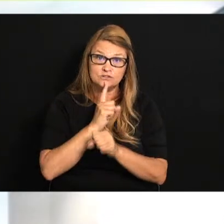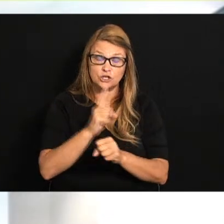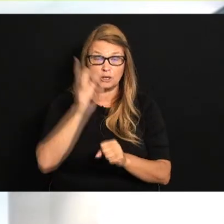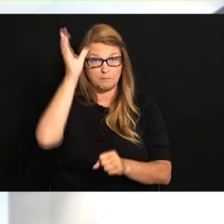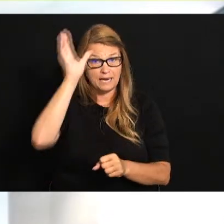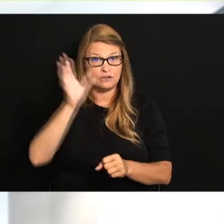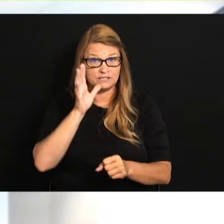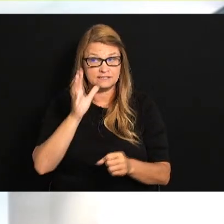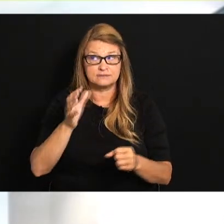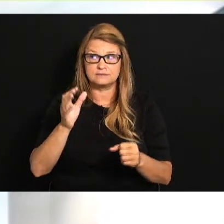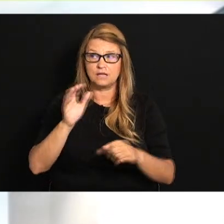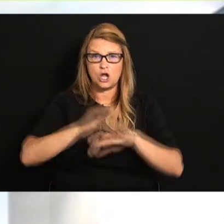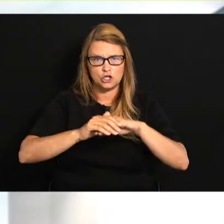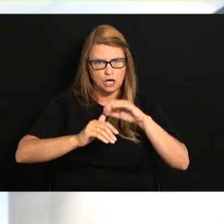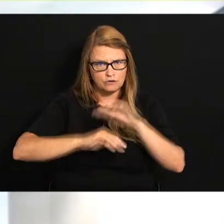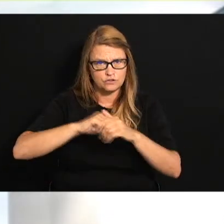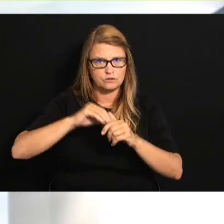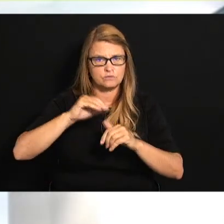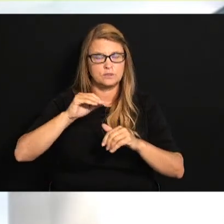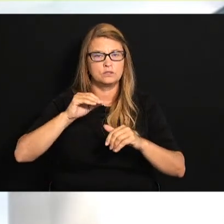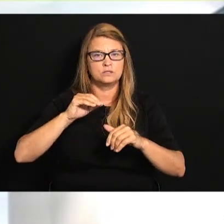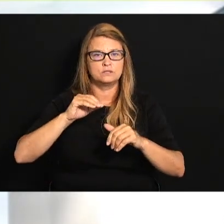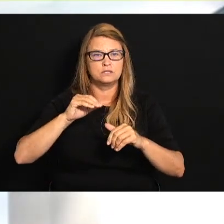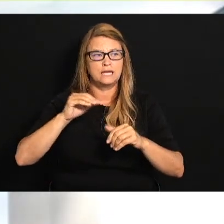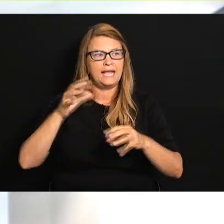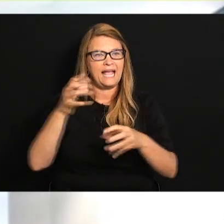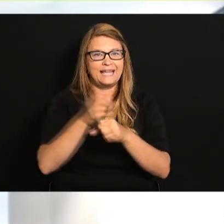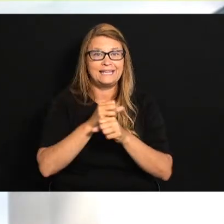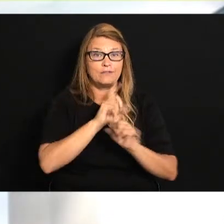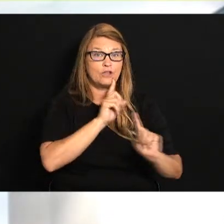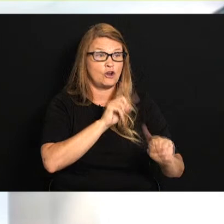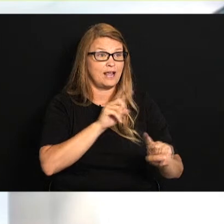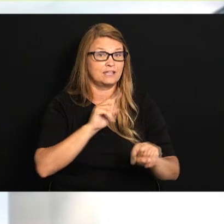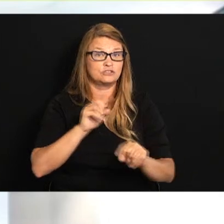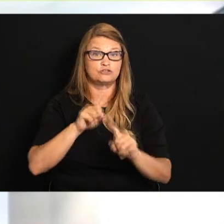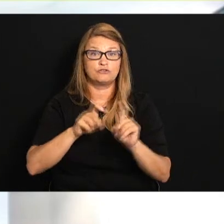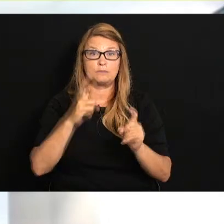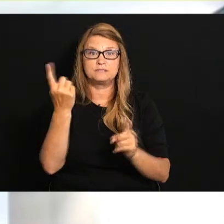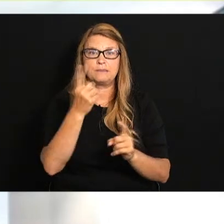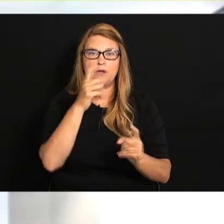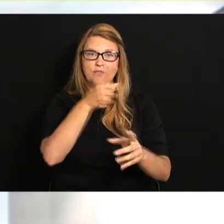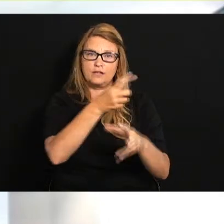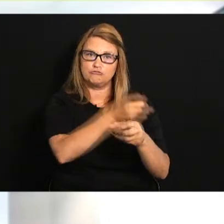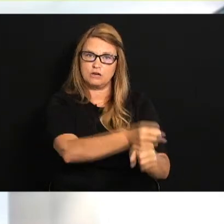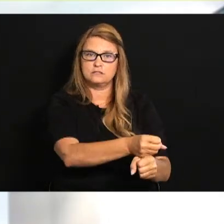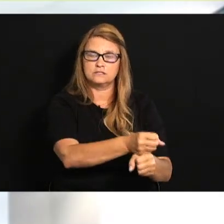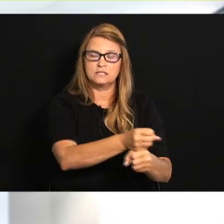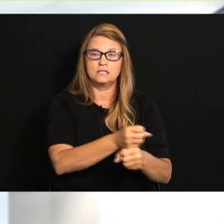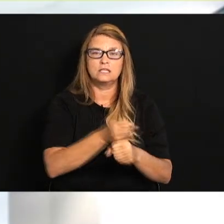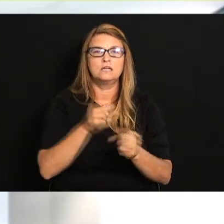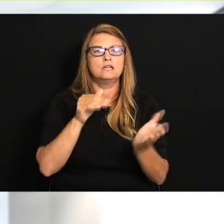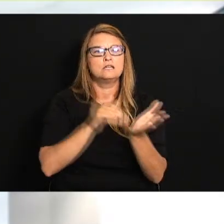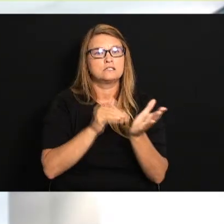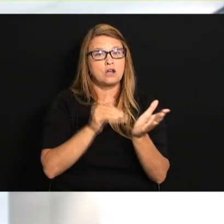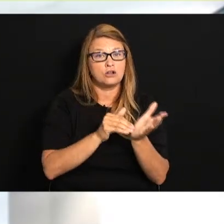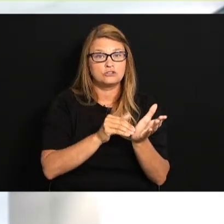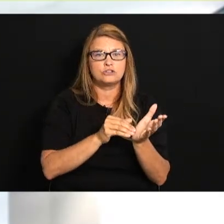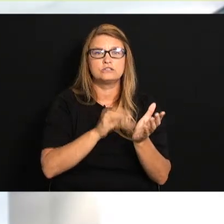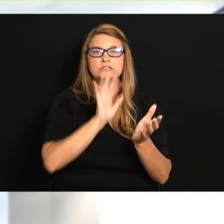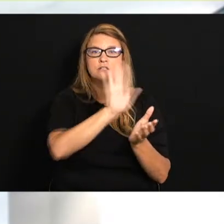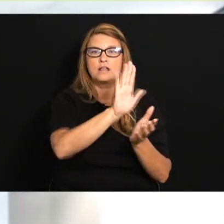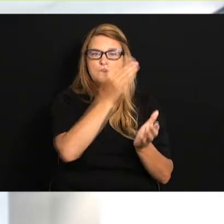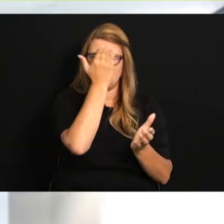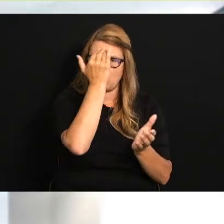their questions answered from reliable sources. So I would encourage parents who have questions to talk to their healthcare